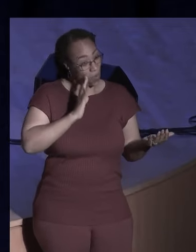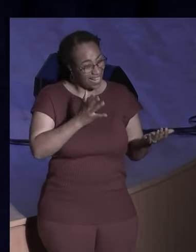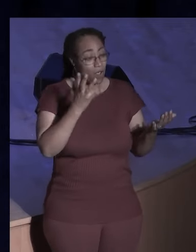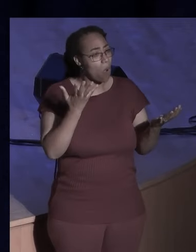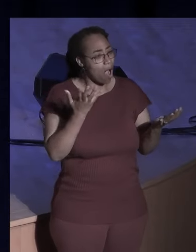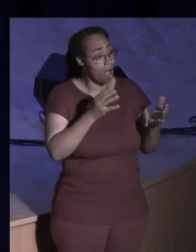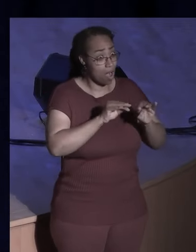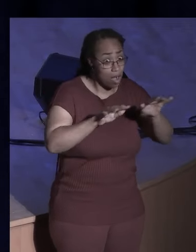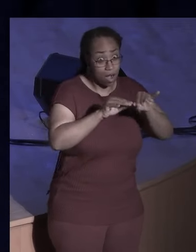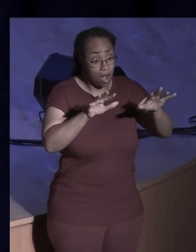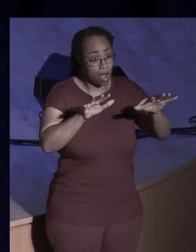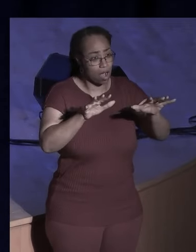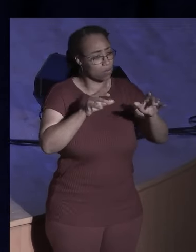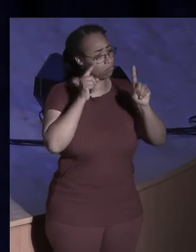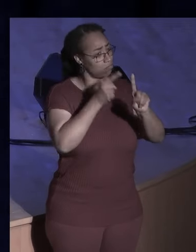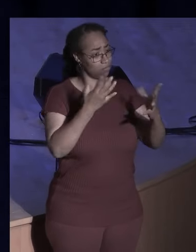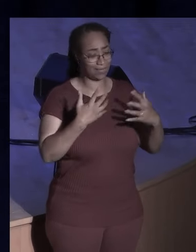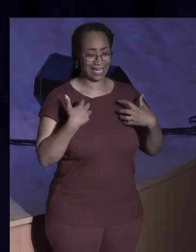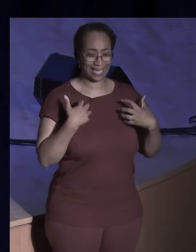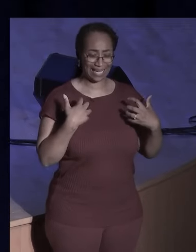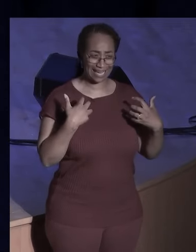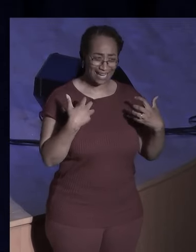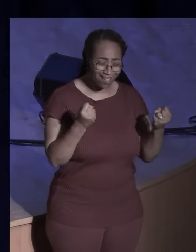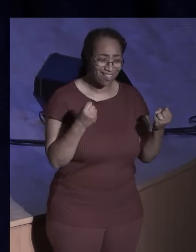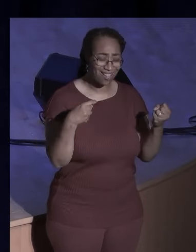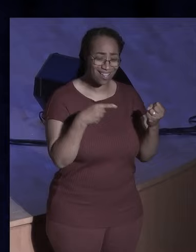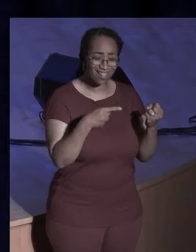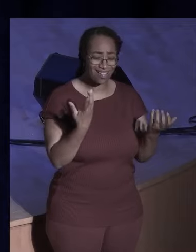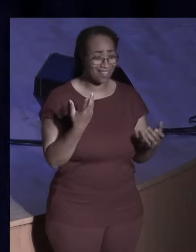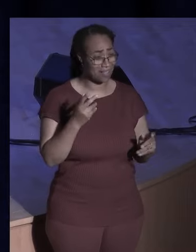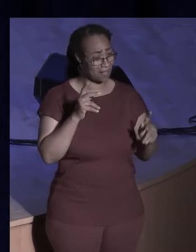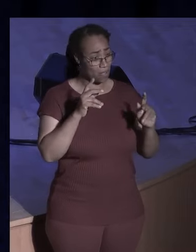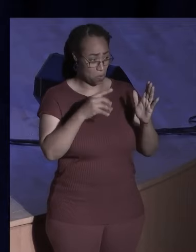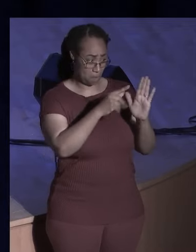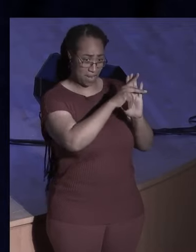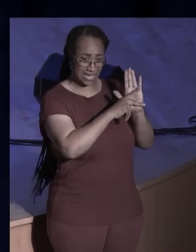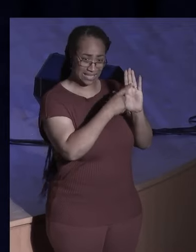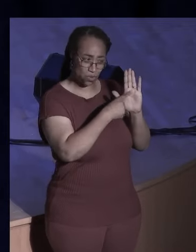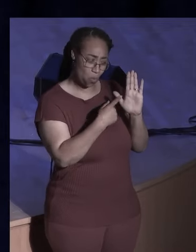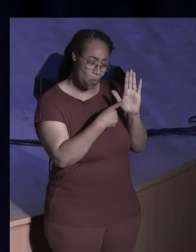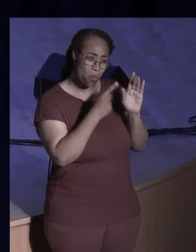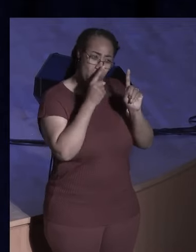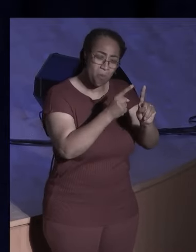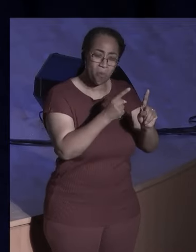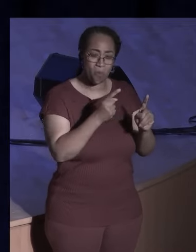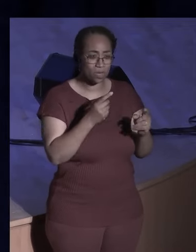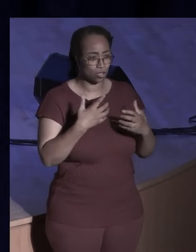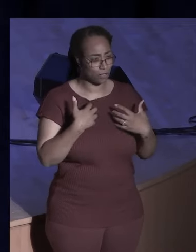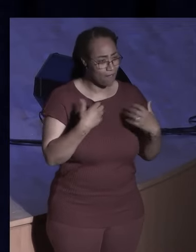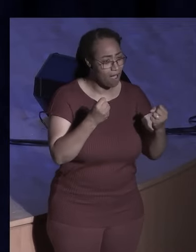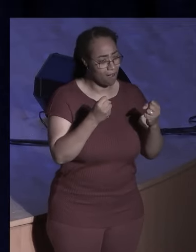and descendants of boarding school policies. This was such a powerful way to share stories, to cry together, to begin to